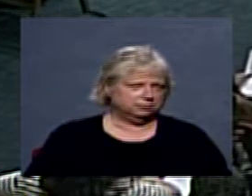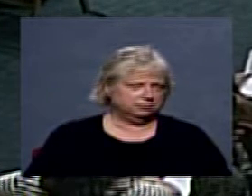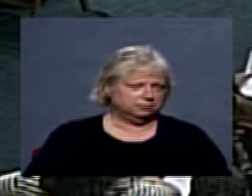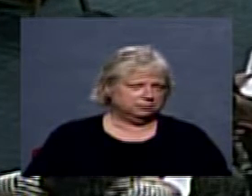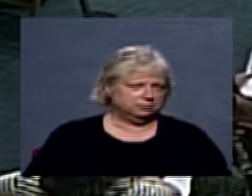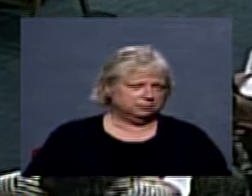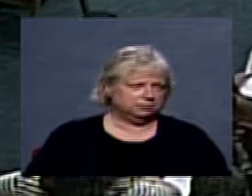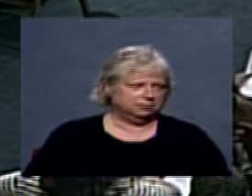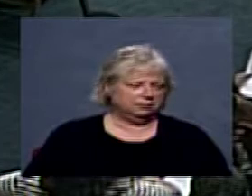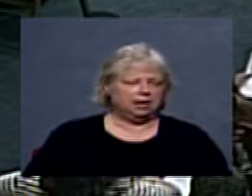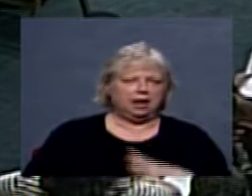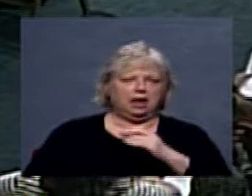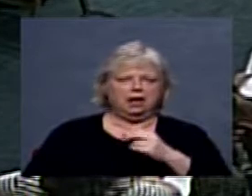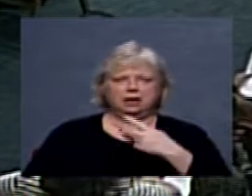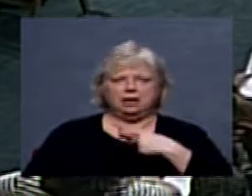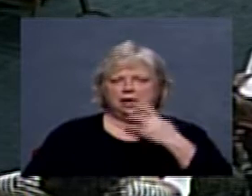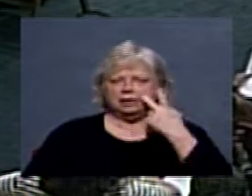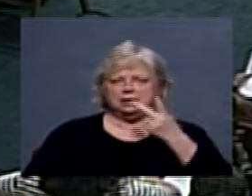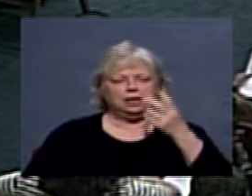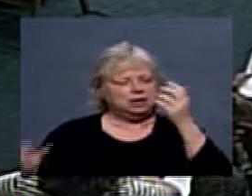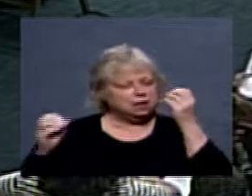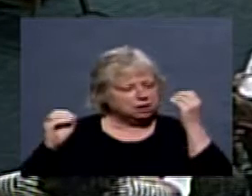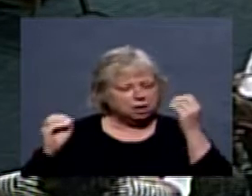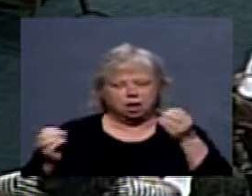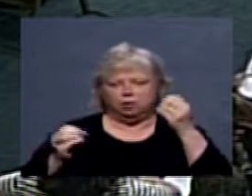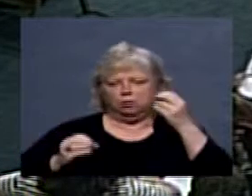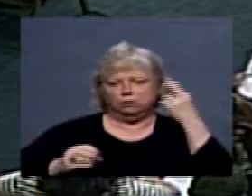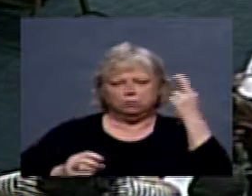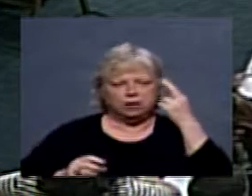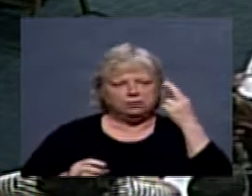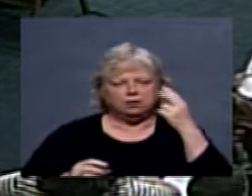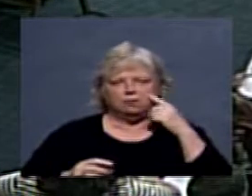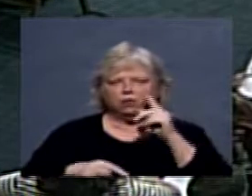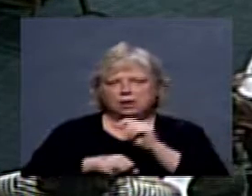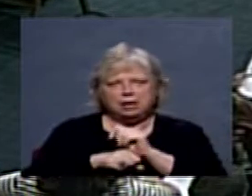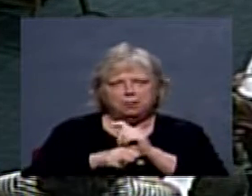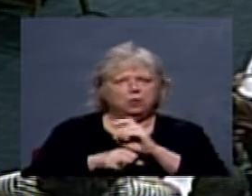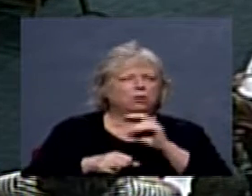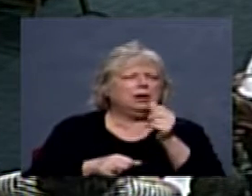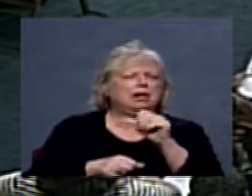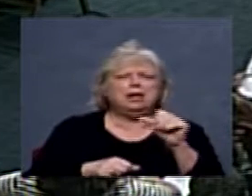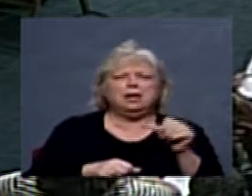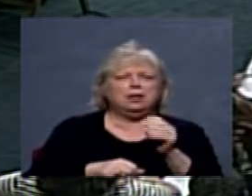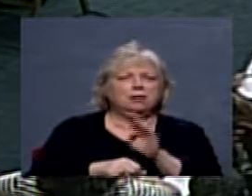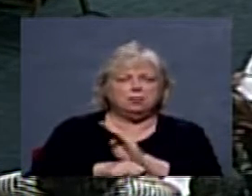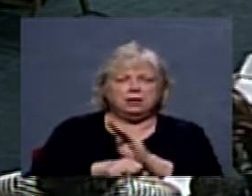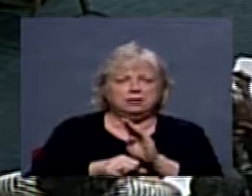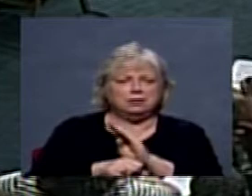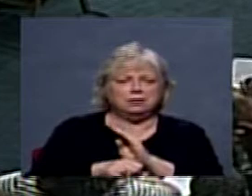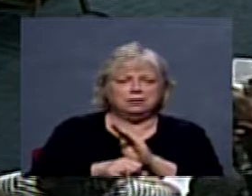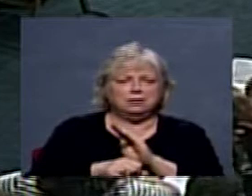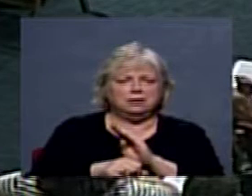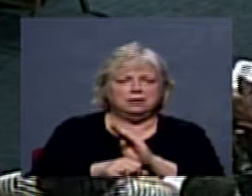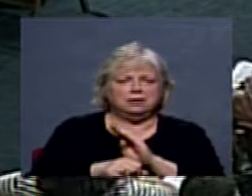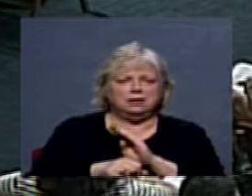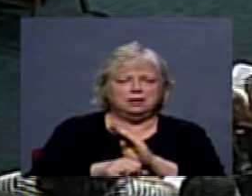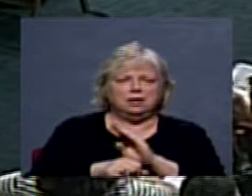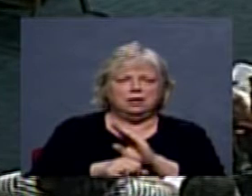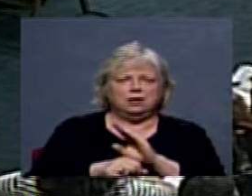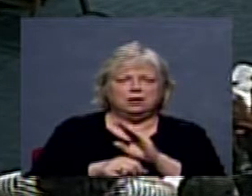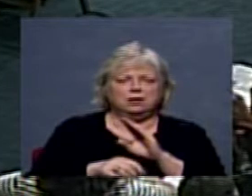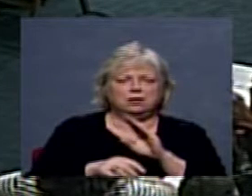see absolutely no reason for a temple or any other business to be up a private